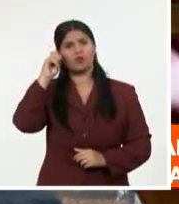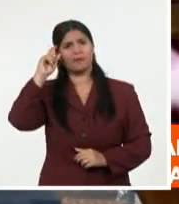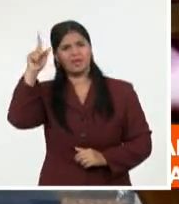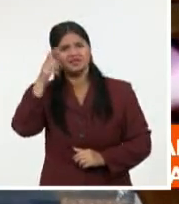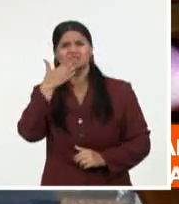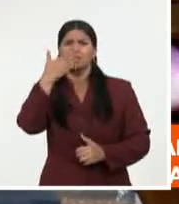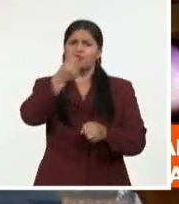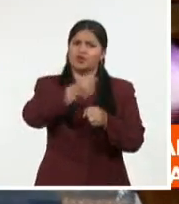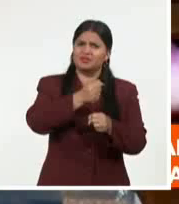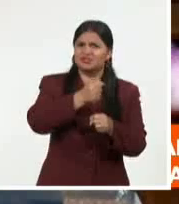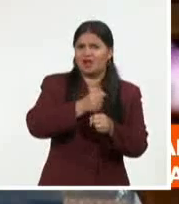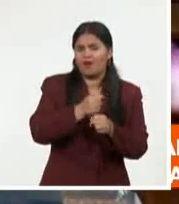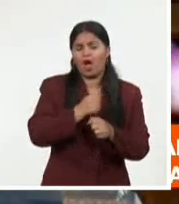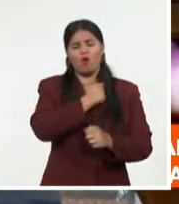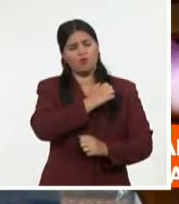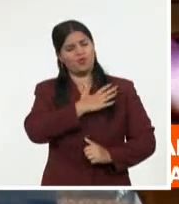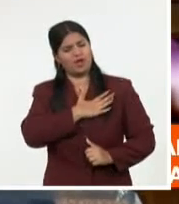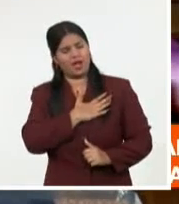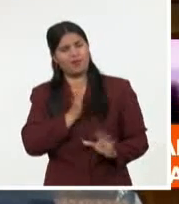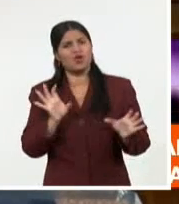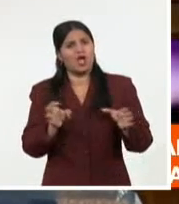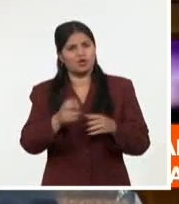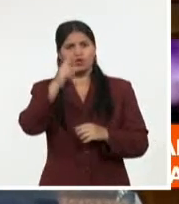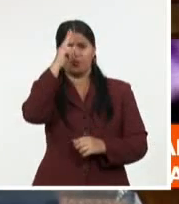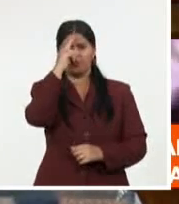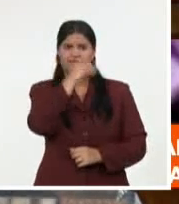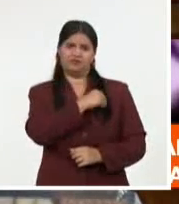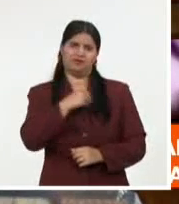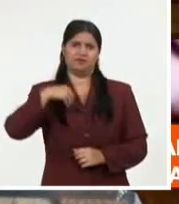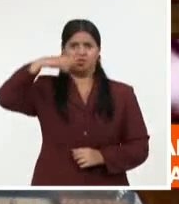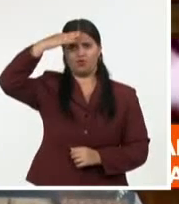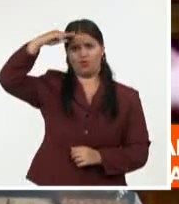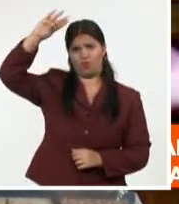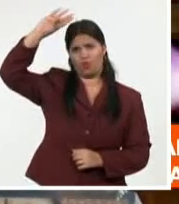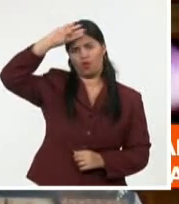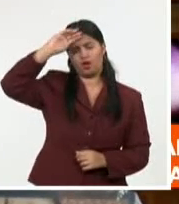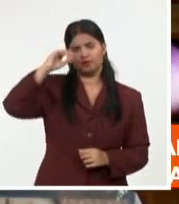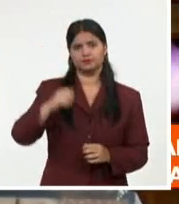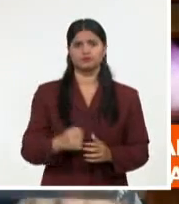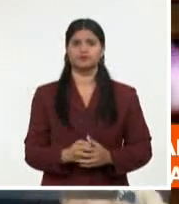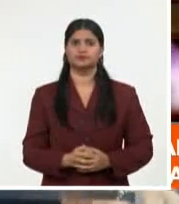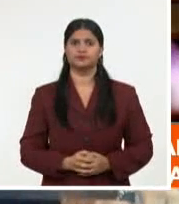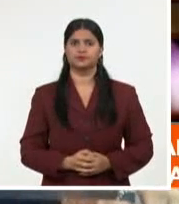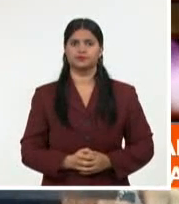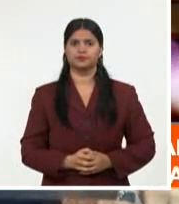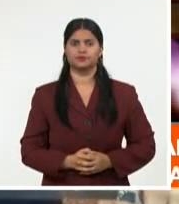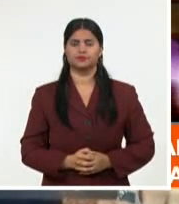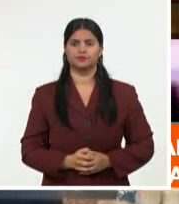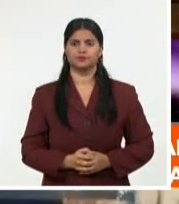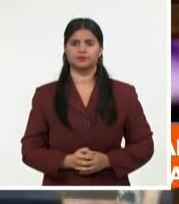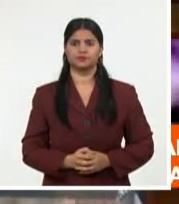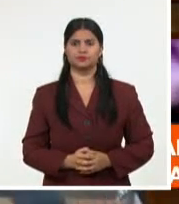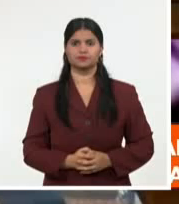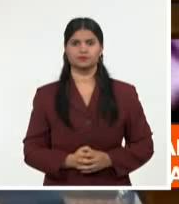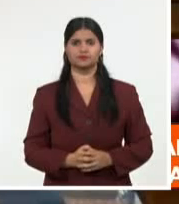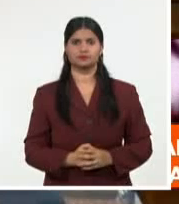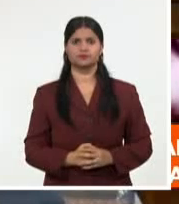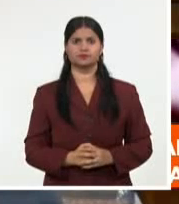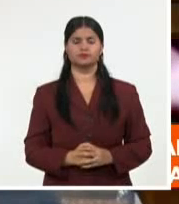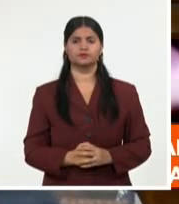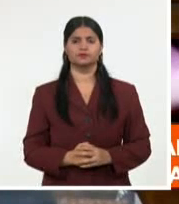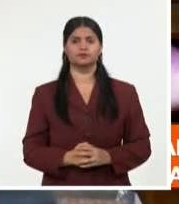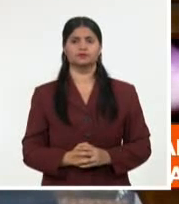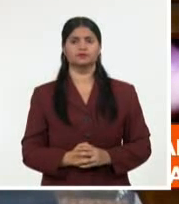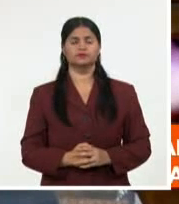reasons why Prime Minister Ralph and his administration supported the nomination of the Cuban medical brigades